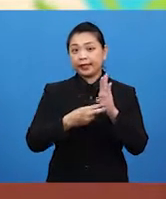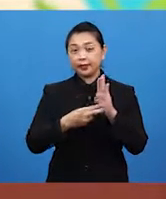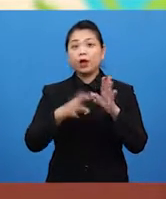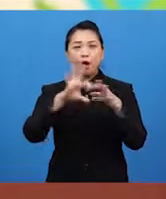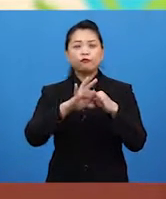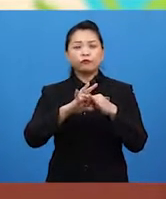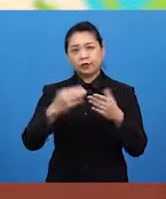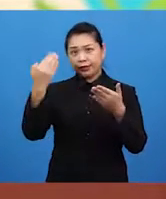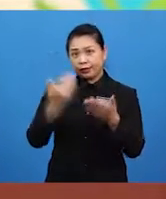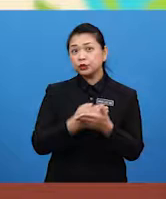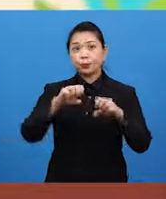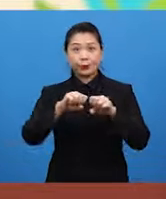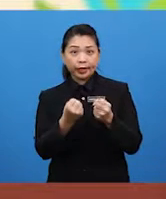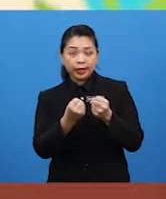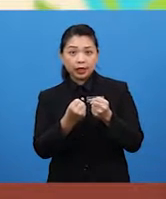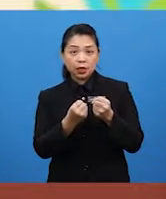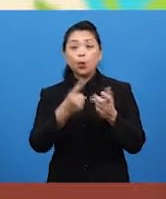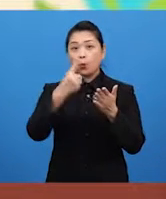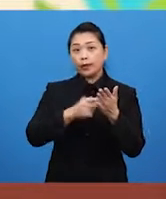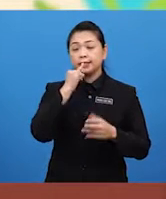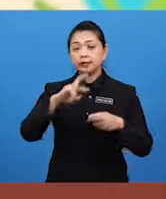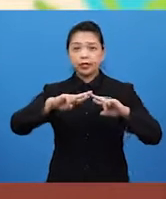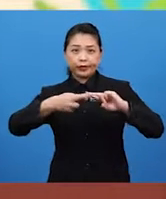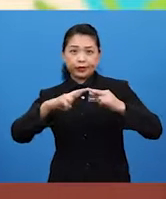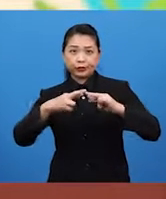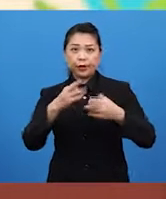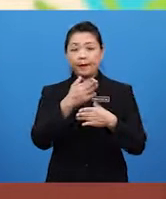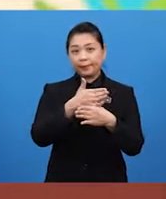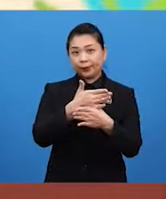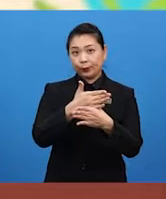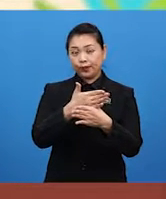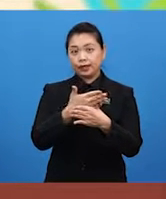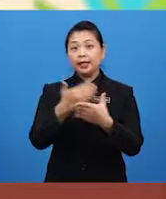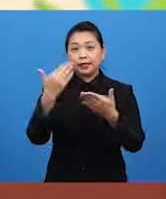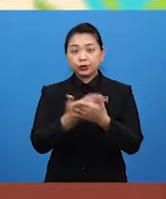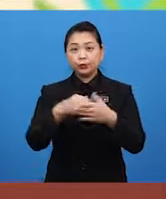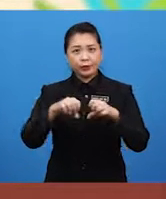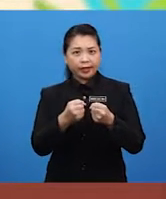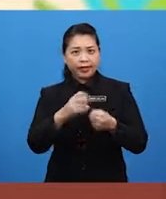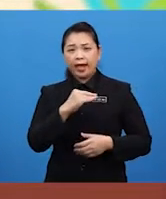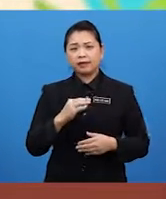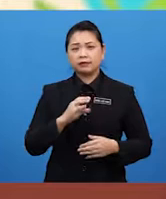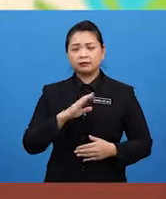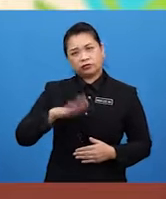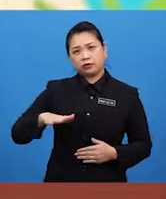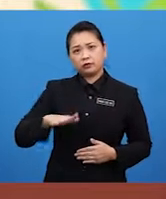break? What is the relation between news break and a child's behavior?